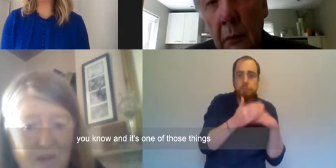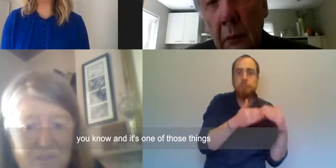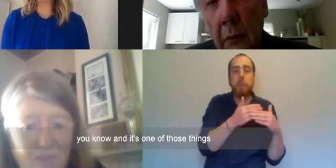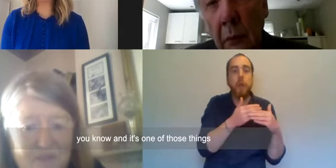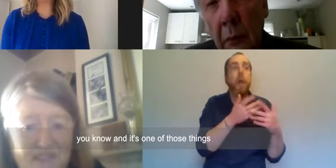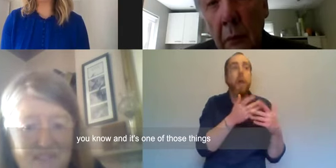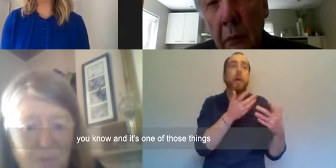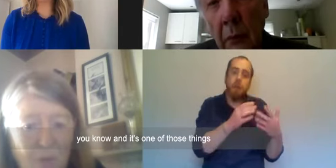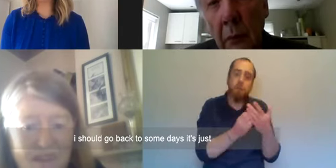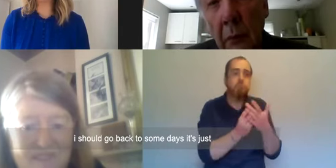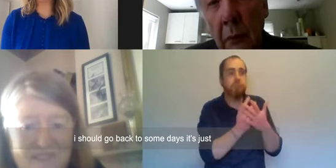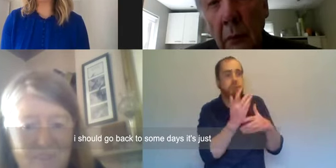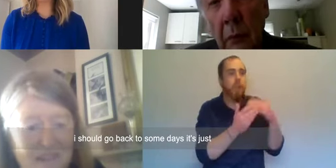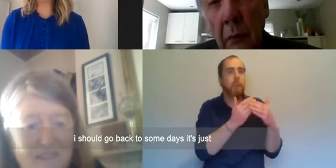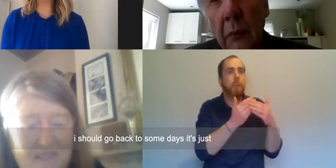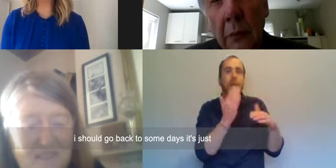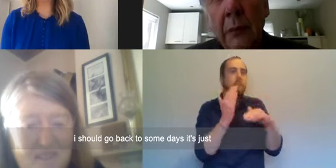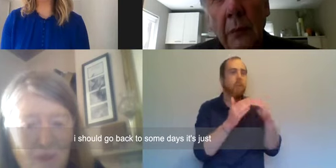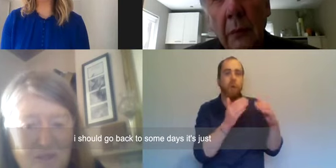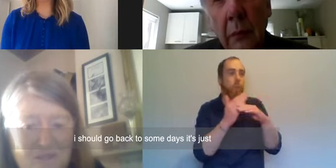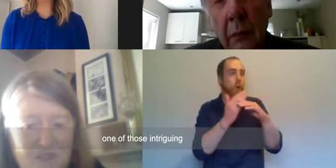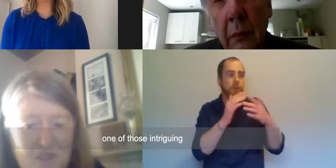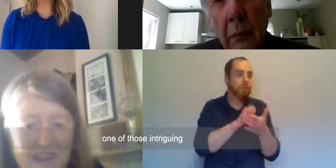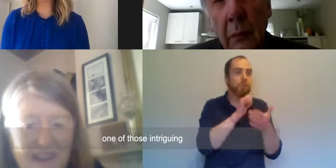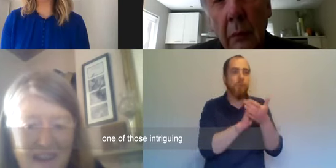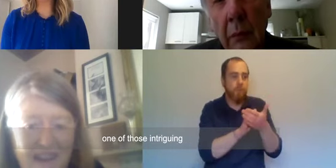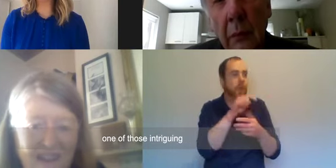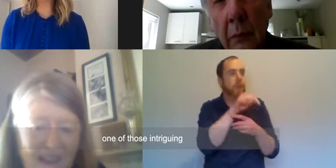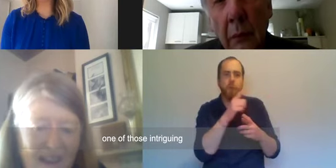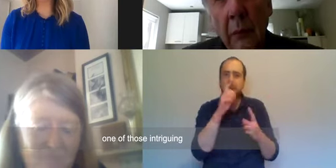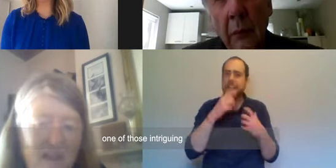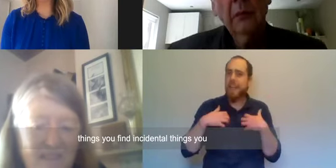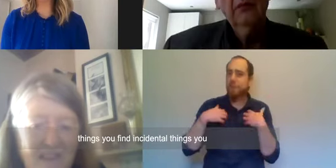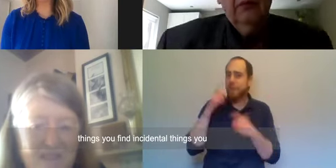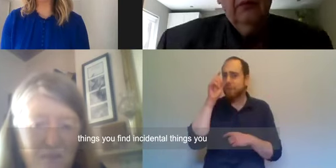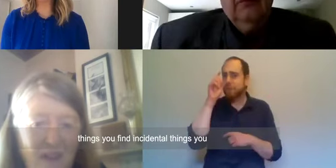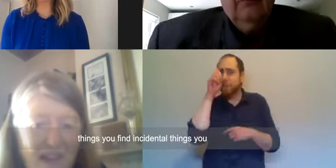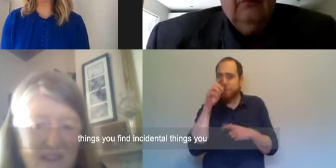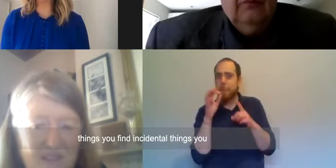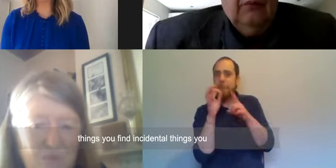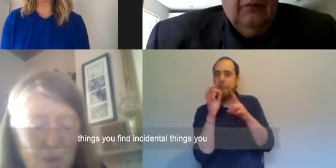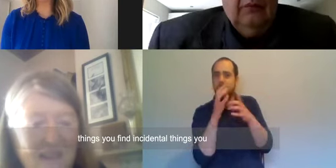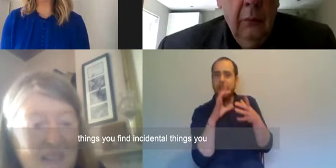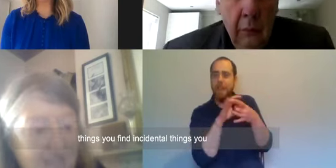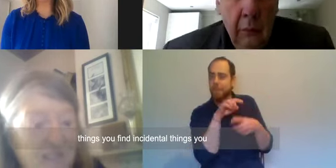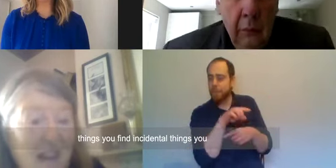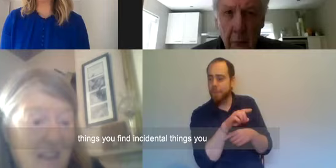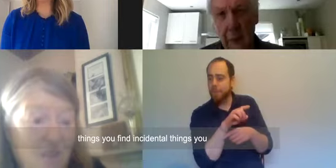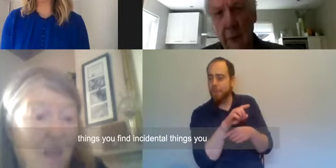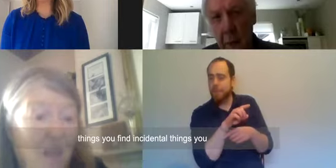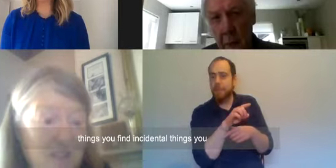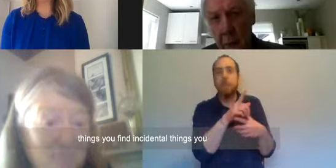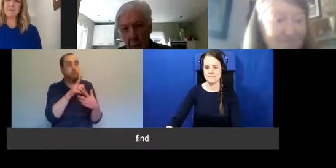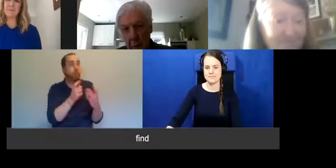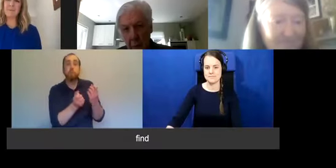You know, it's one of those things I should go back to someday. It's, just one of those intriguing things you find, incidental